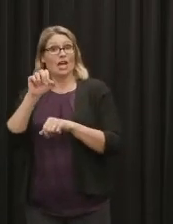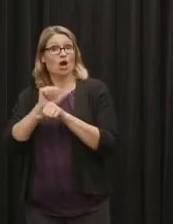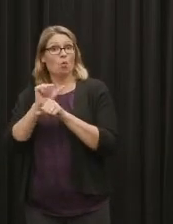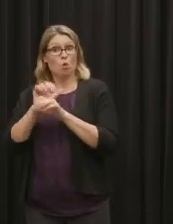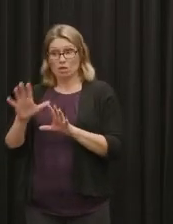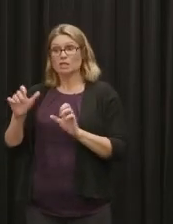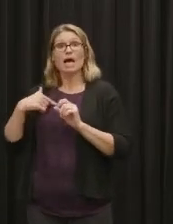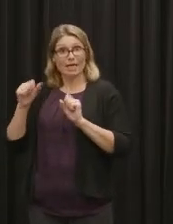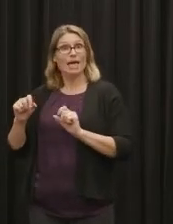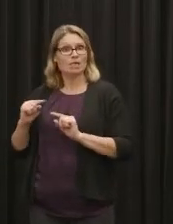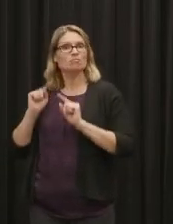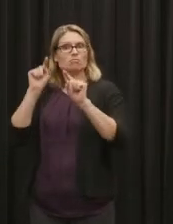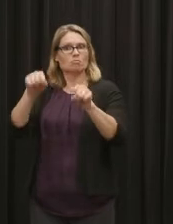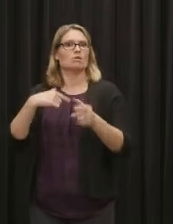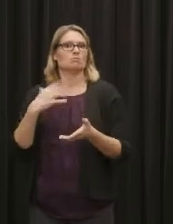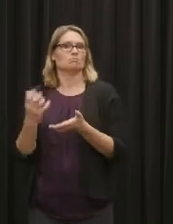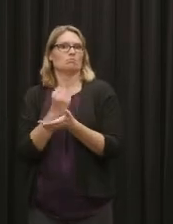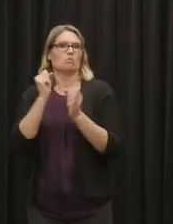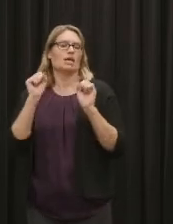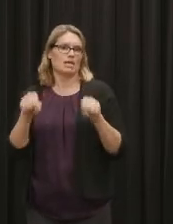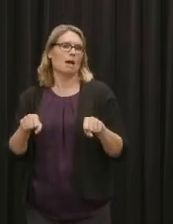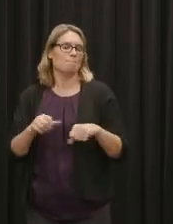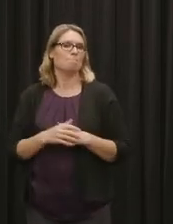will have the option to travel.